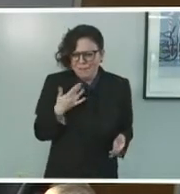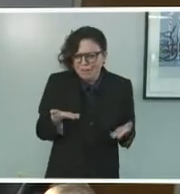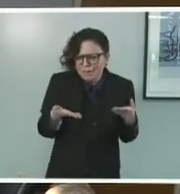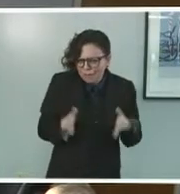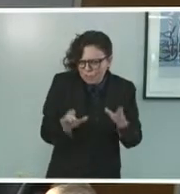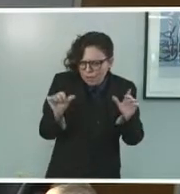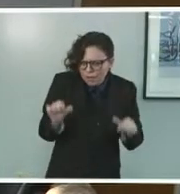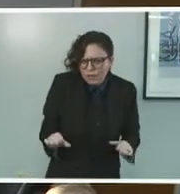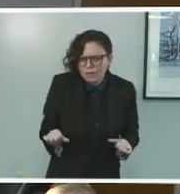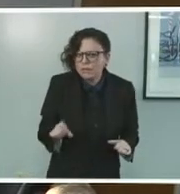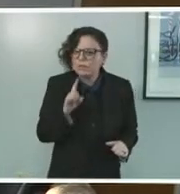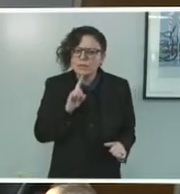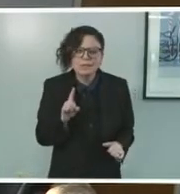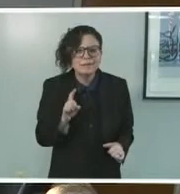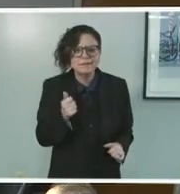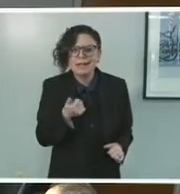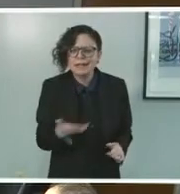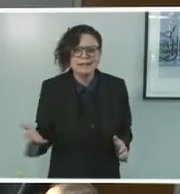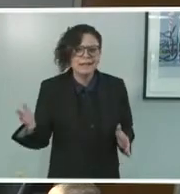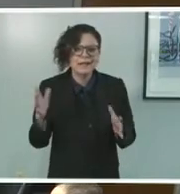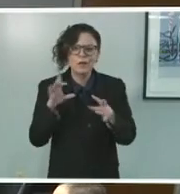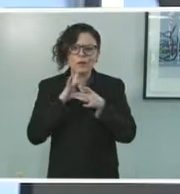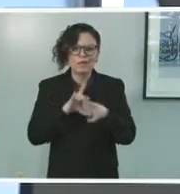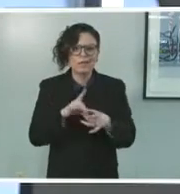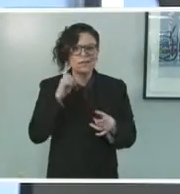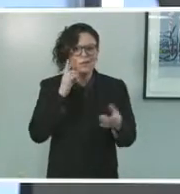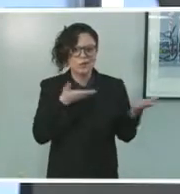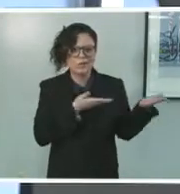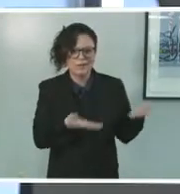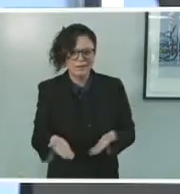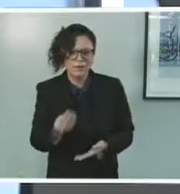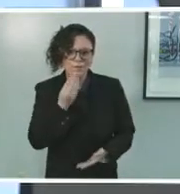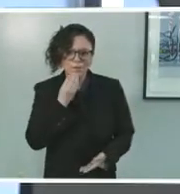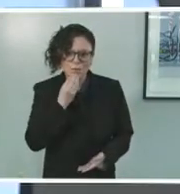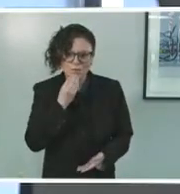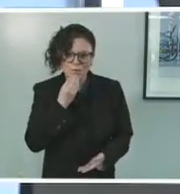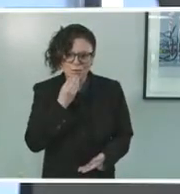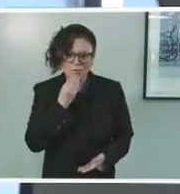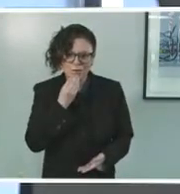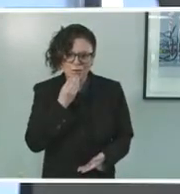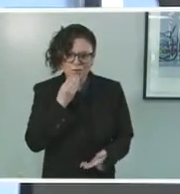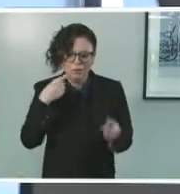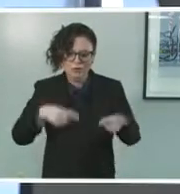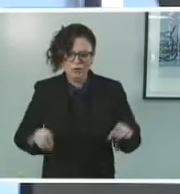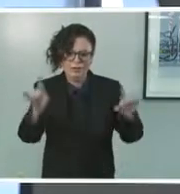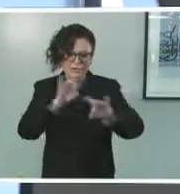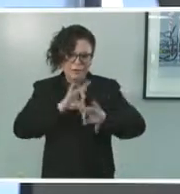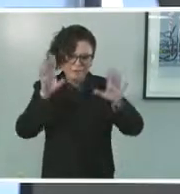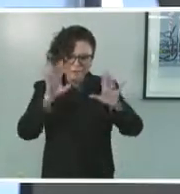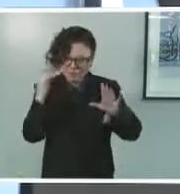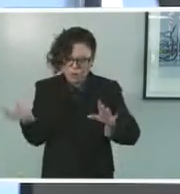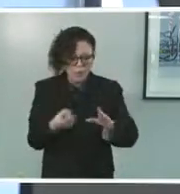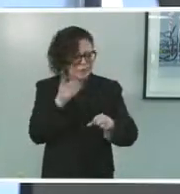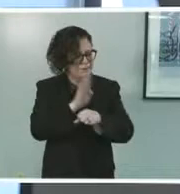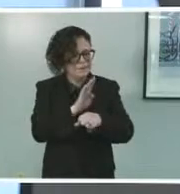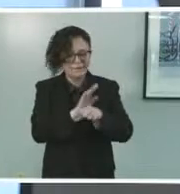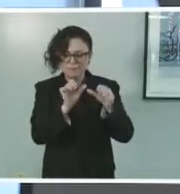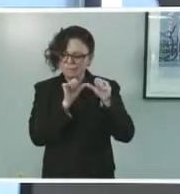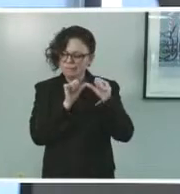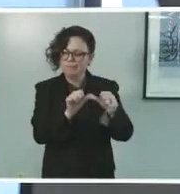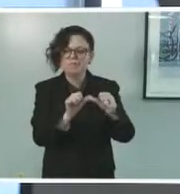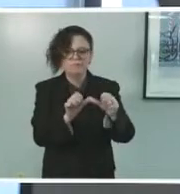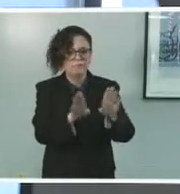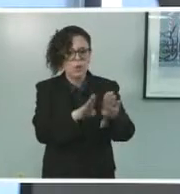think probably anything that is a mechanism to deliver food during the time of crisis is always going to be a business that would remain